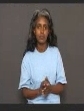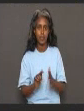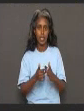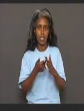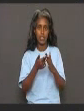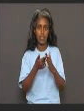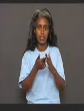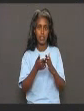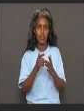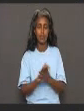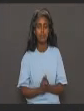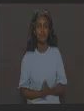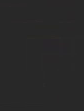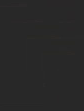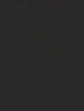Begin.